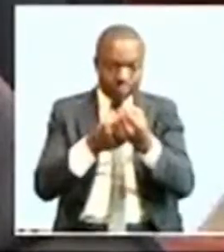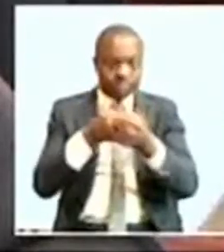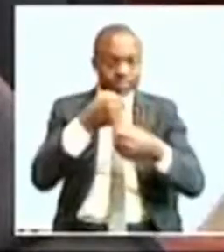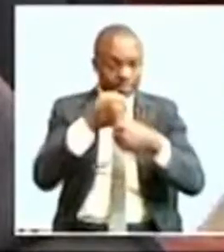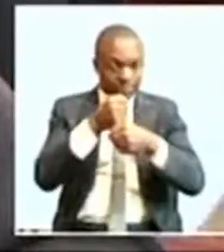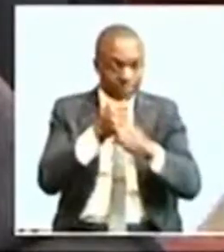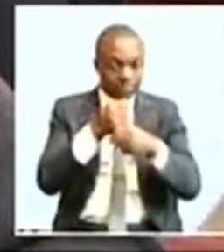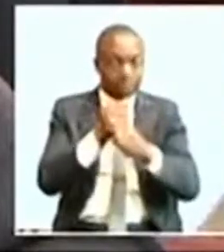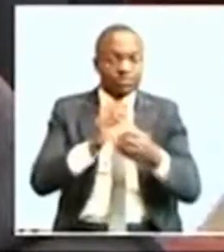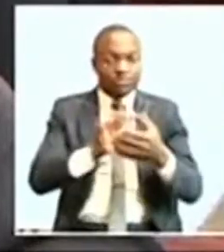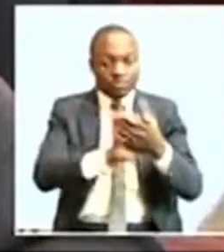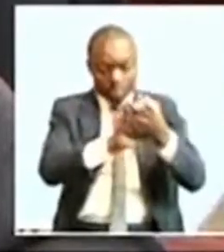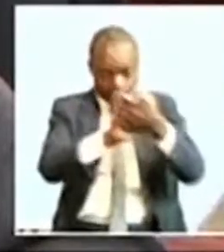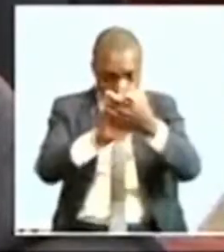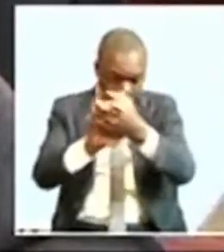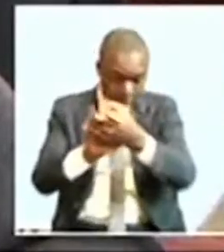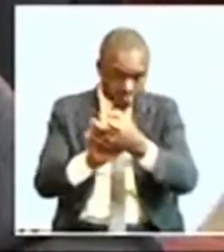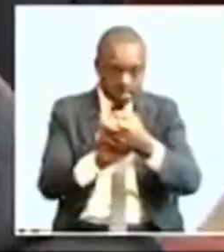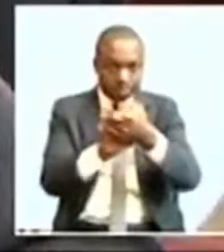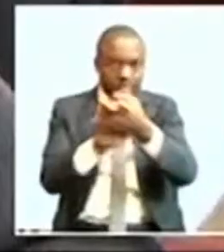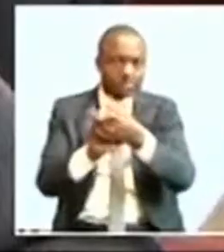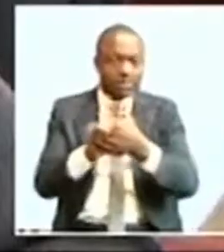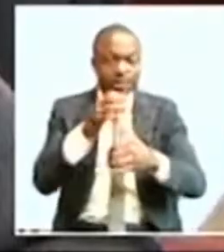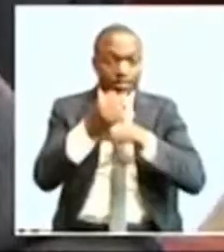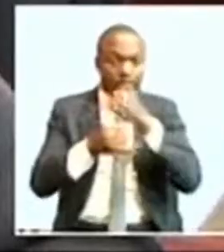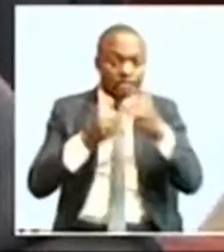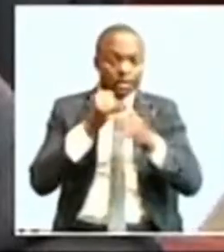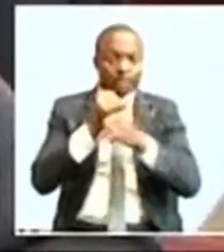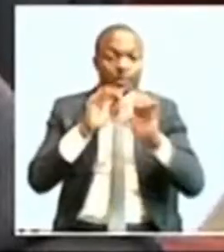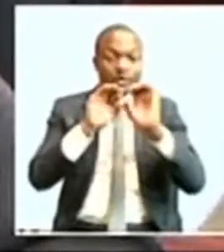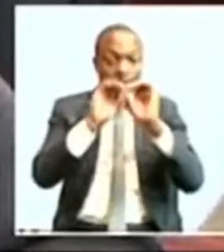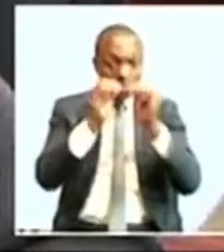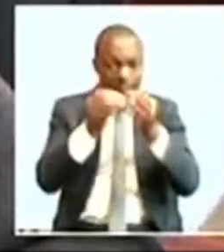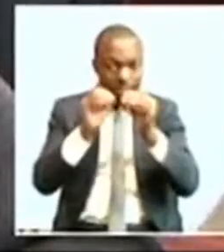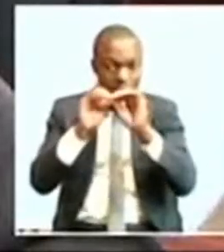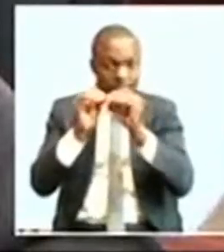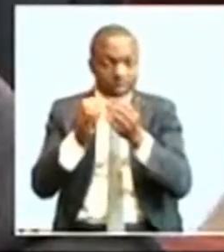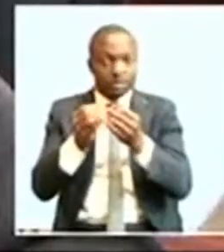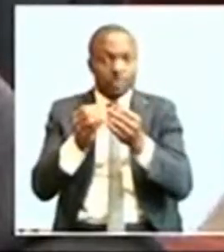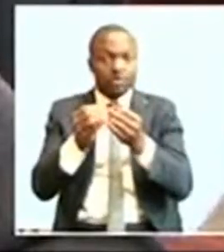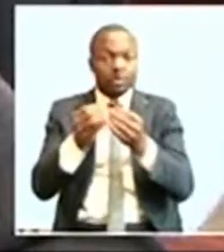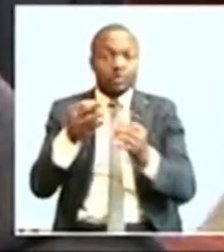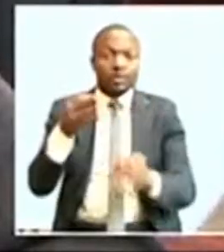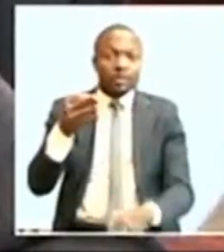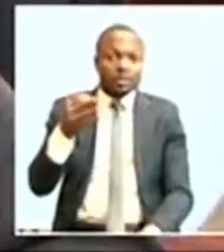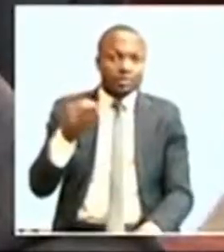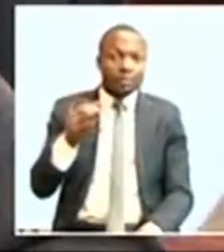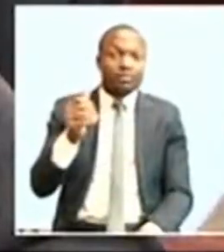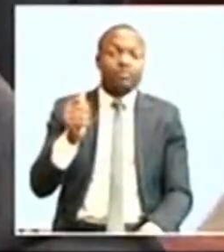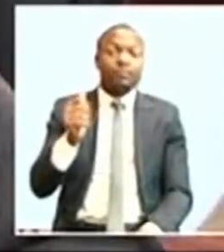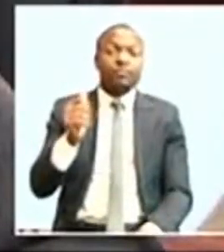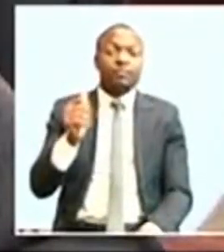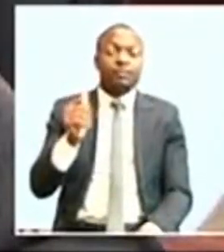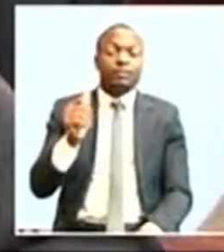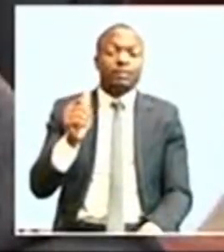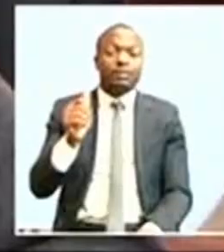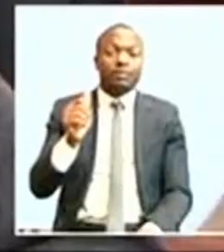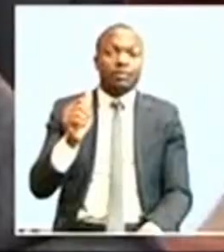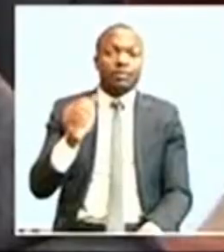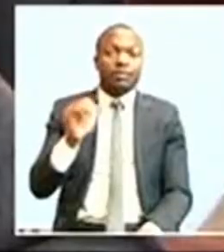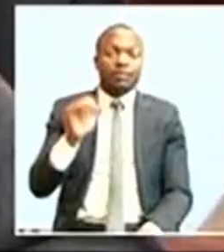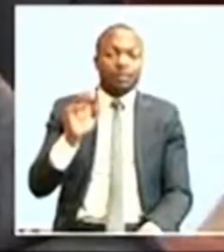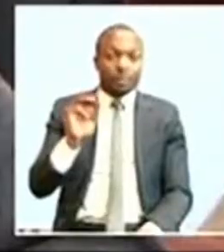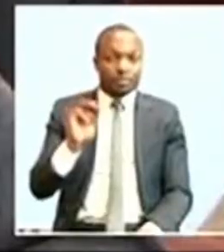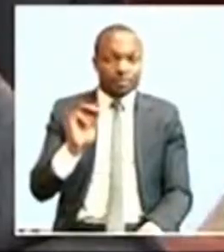in cooperation with relevant international organizations such as FAO and International Fund